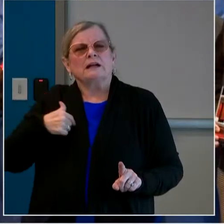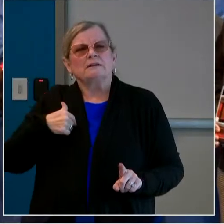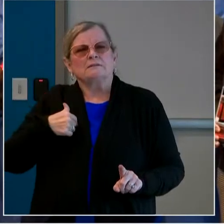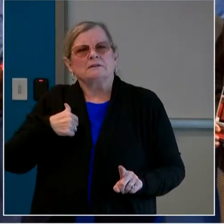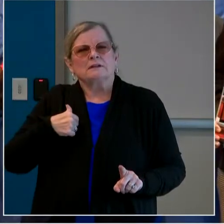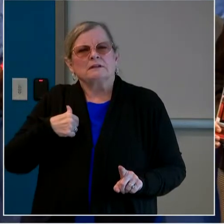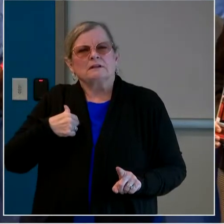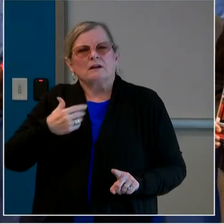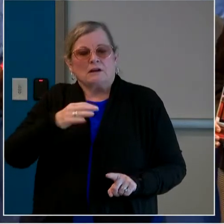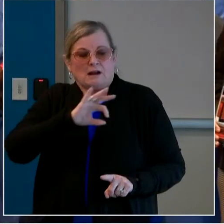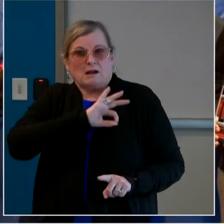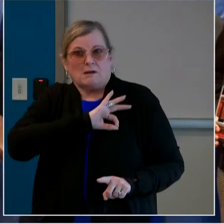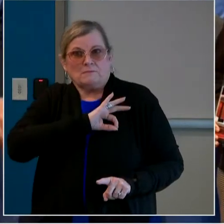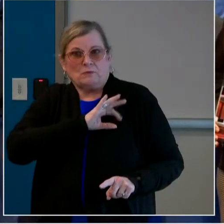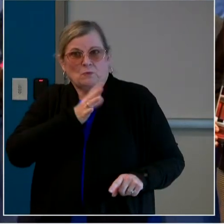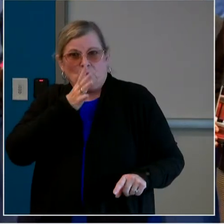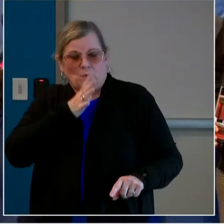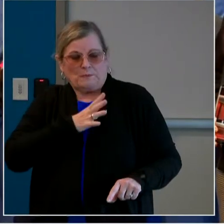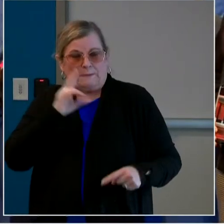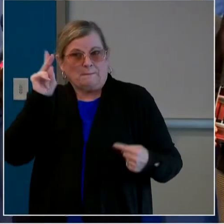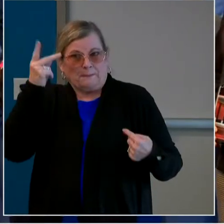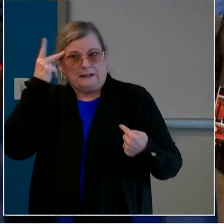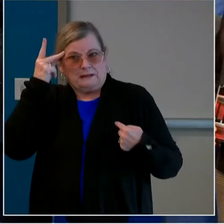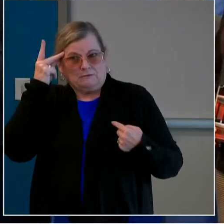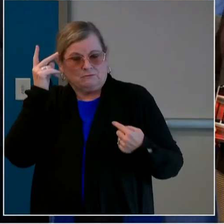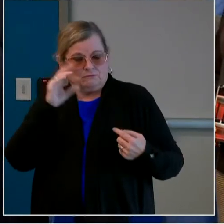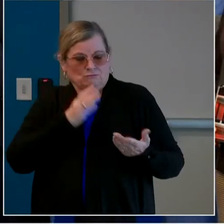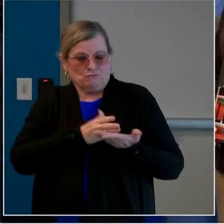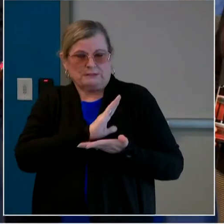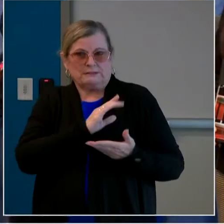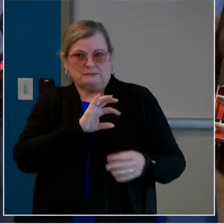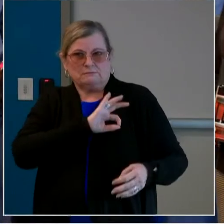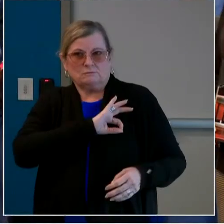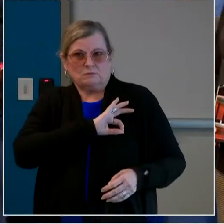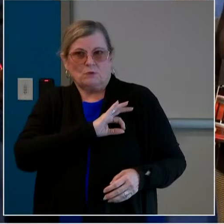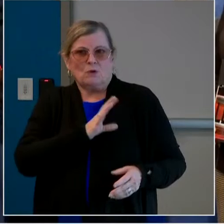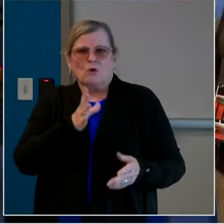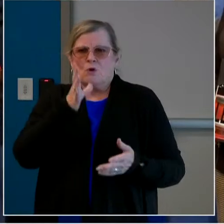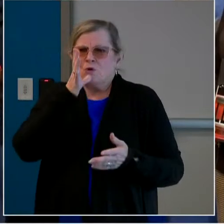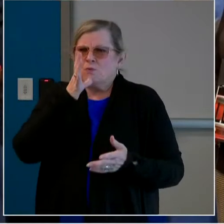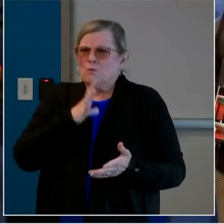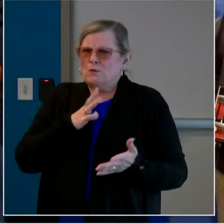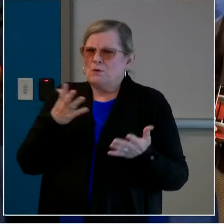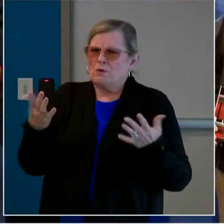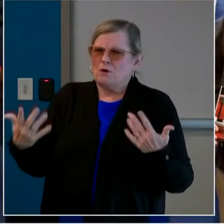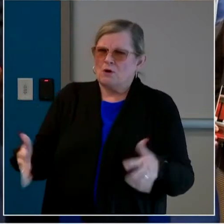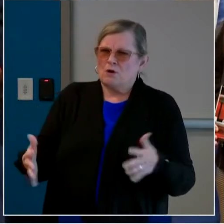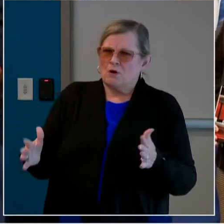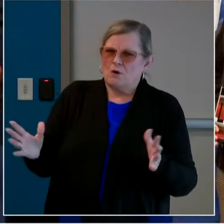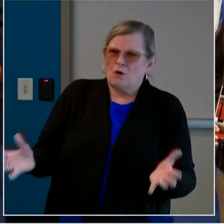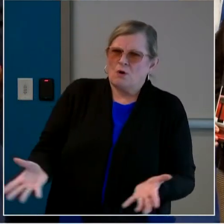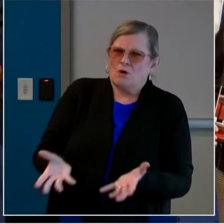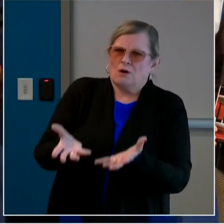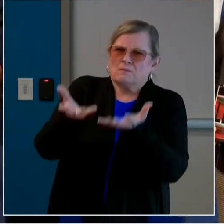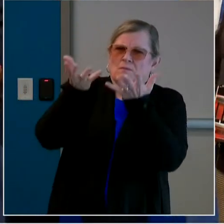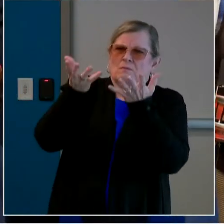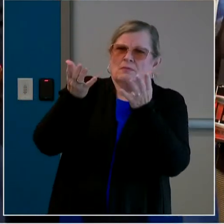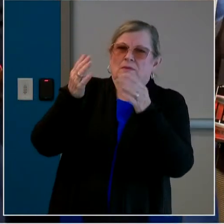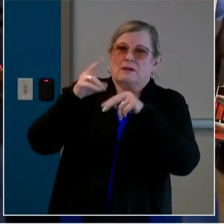days, it said, women hold up more than half the sky. And we have to remember